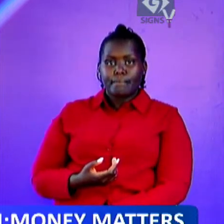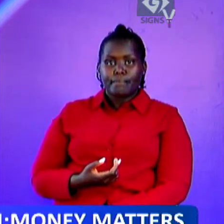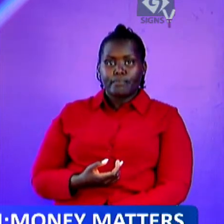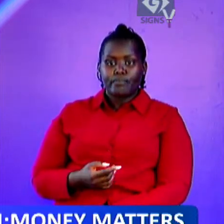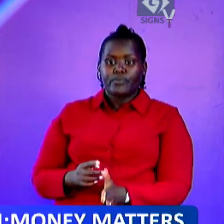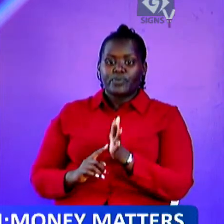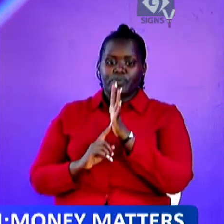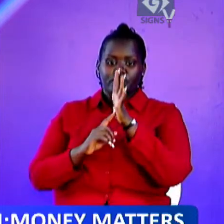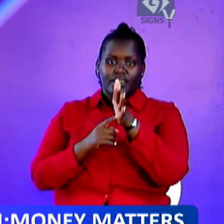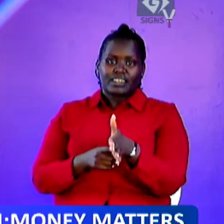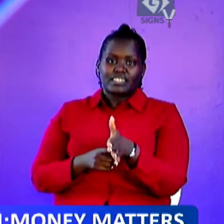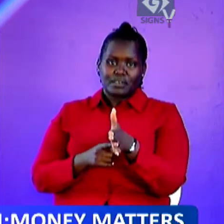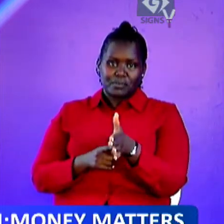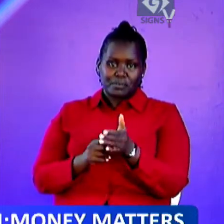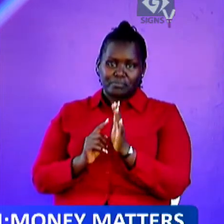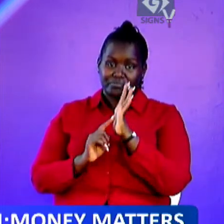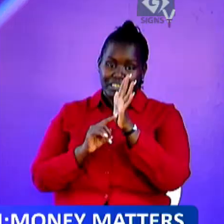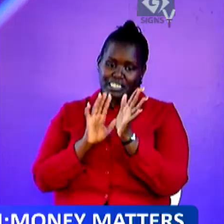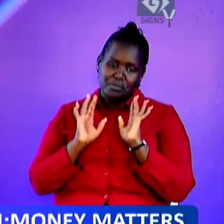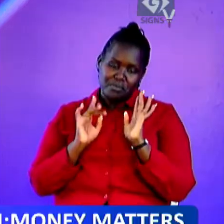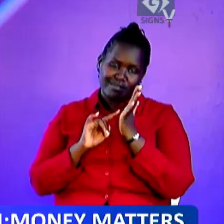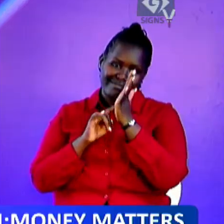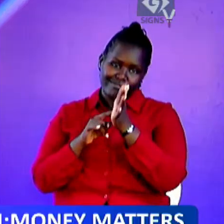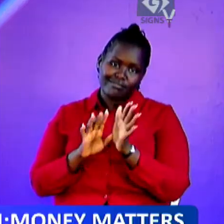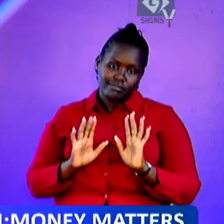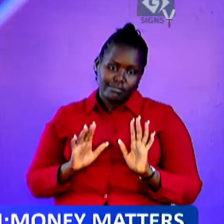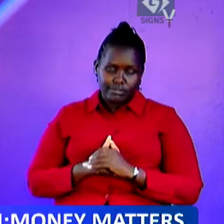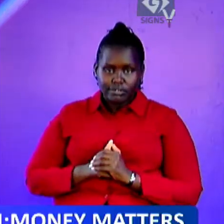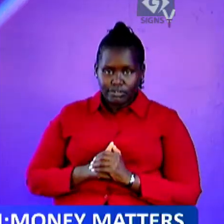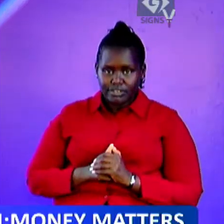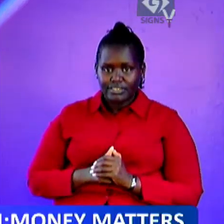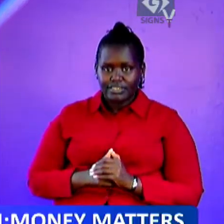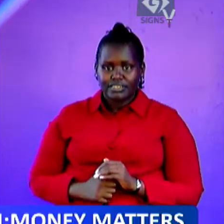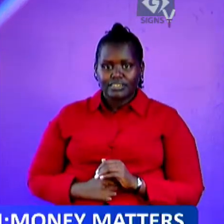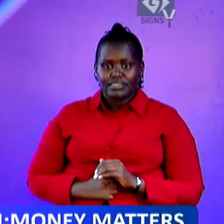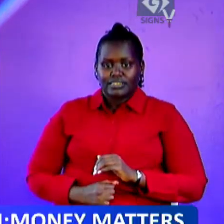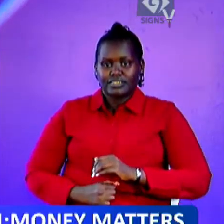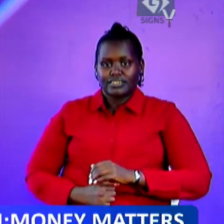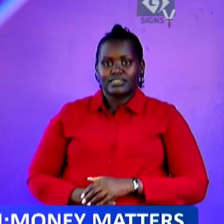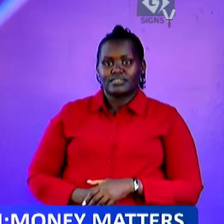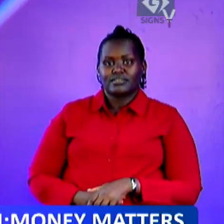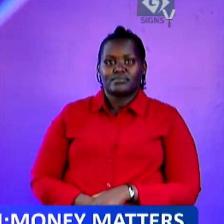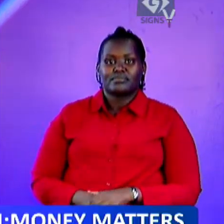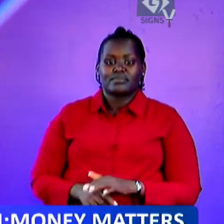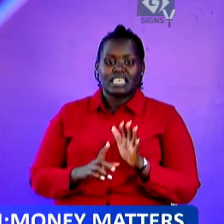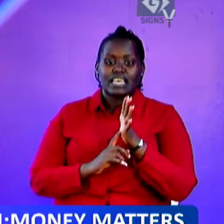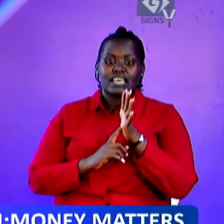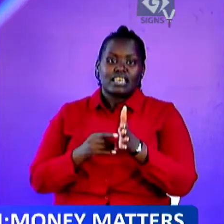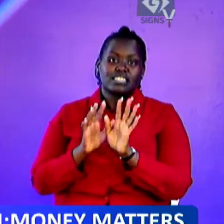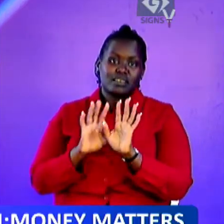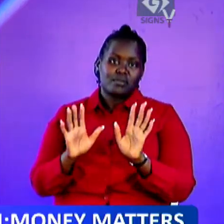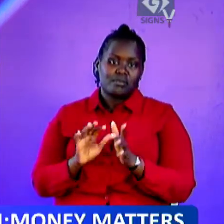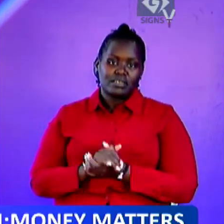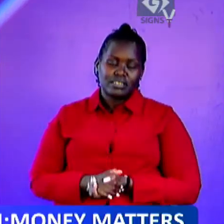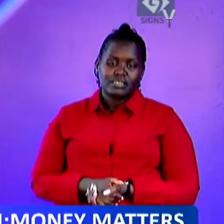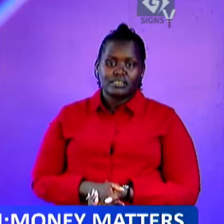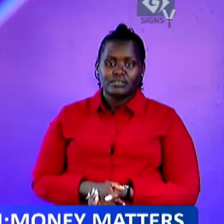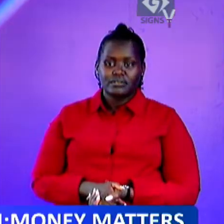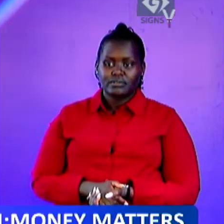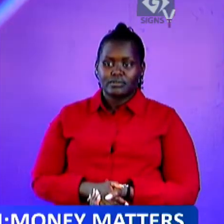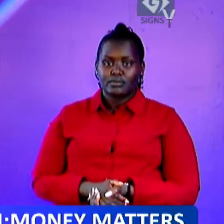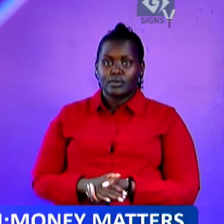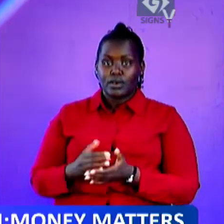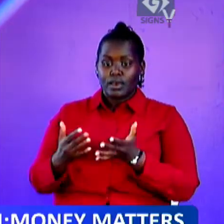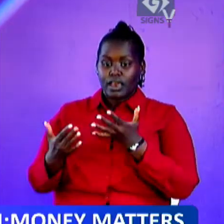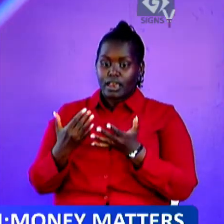an example, using right. just for calculation. You can actually. I wanted to run right now. You can actually. So let's say you